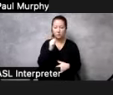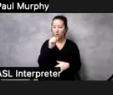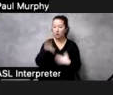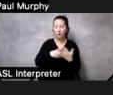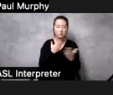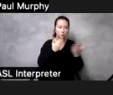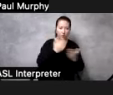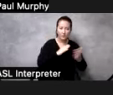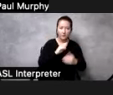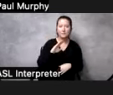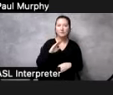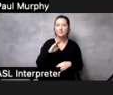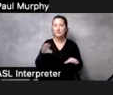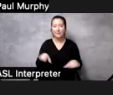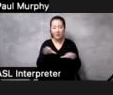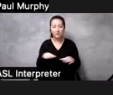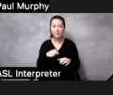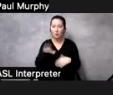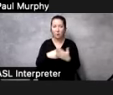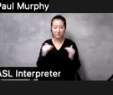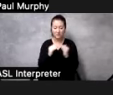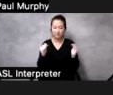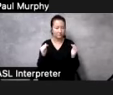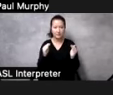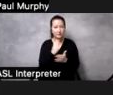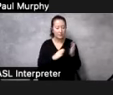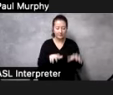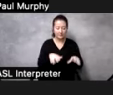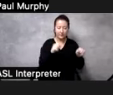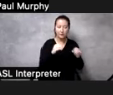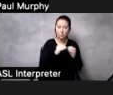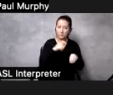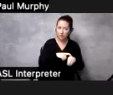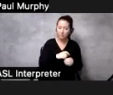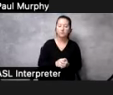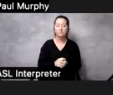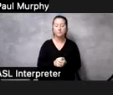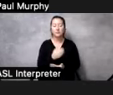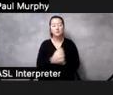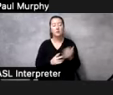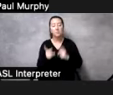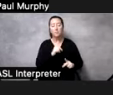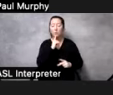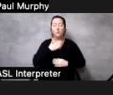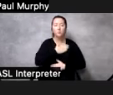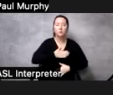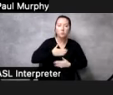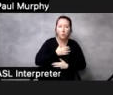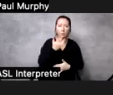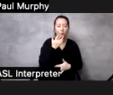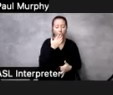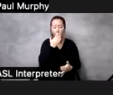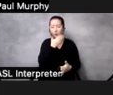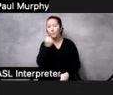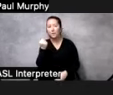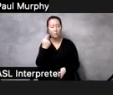of them take a lot of time. Some people really enjoy or are more efficient at some tasks than others. And so you have to develop your